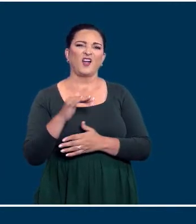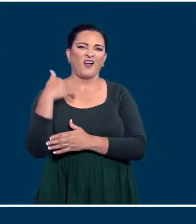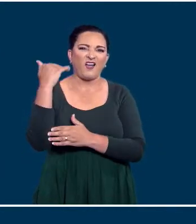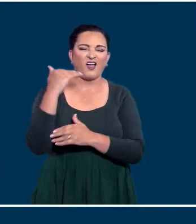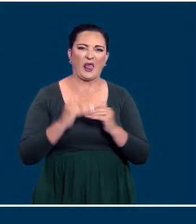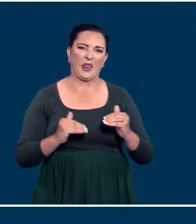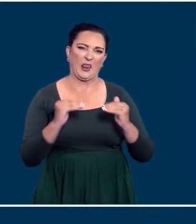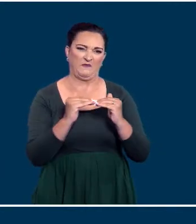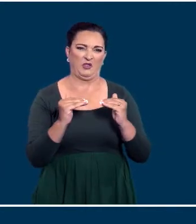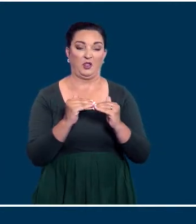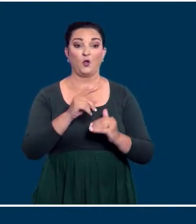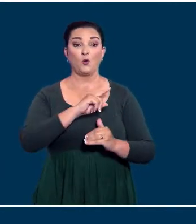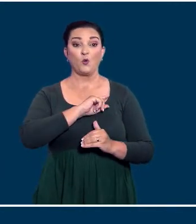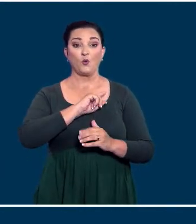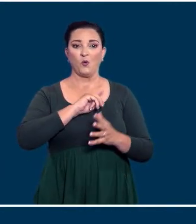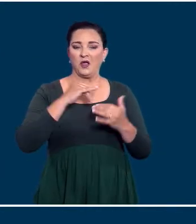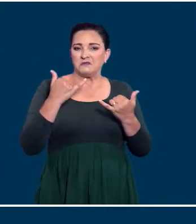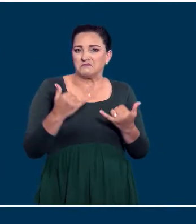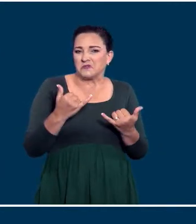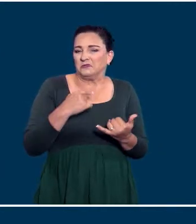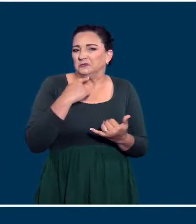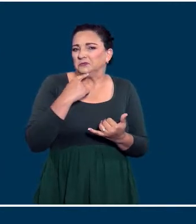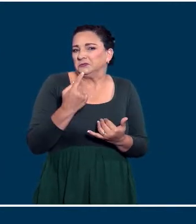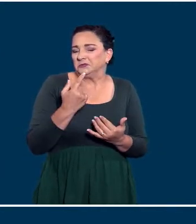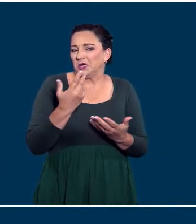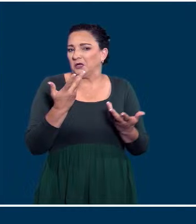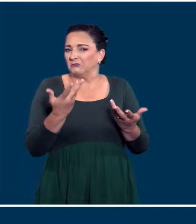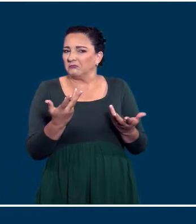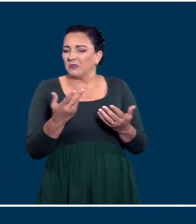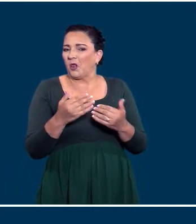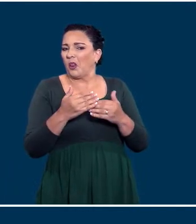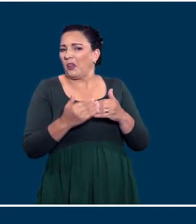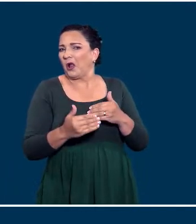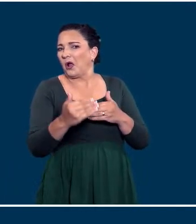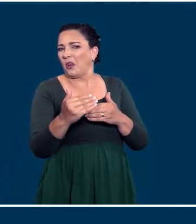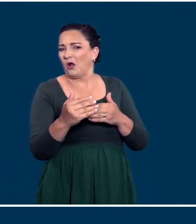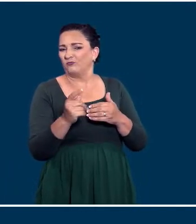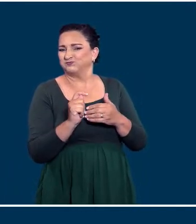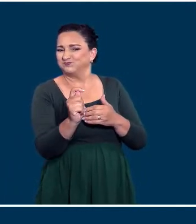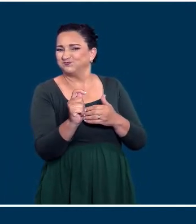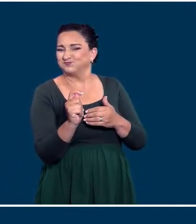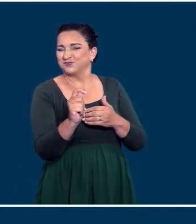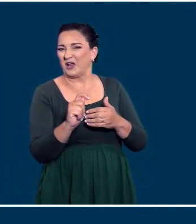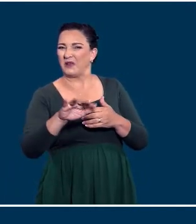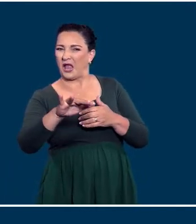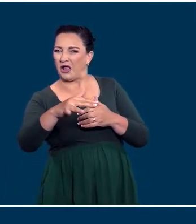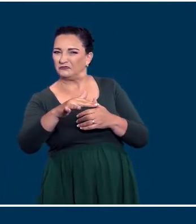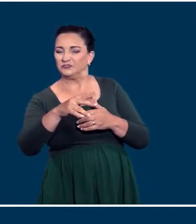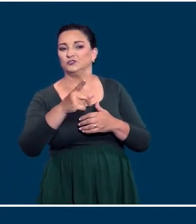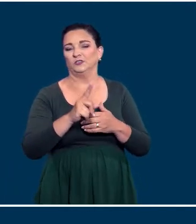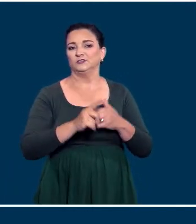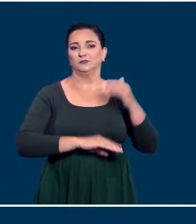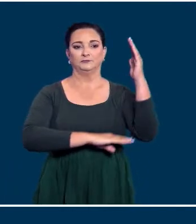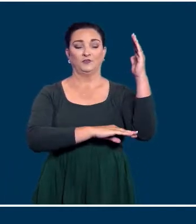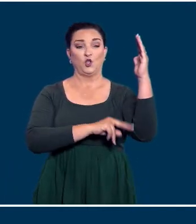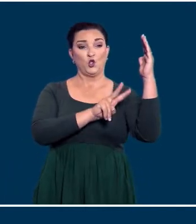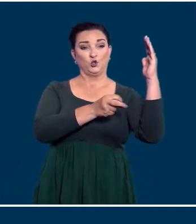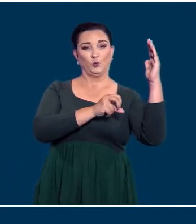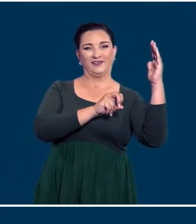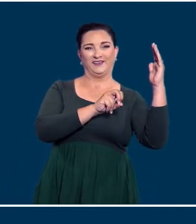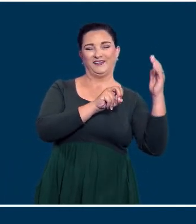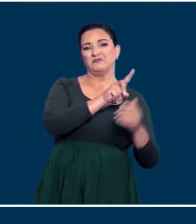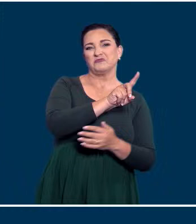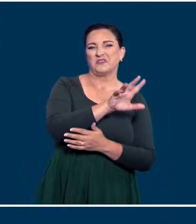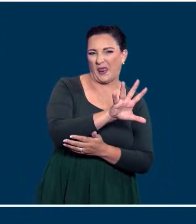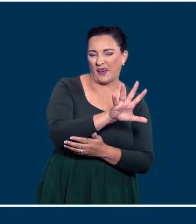about where we are relative to these longer term averages. So the 2010 to 2019 average